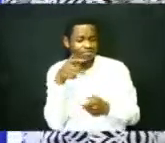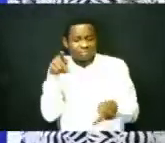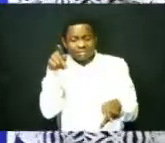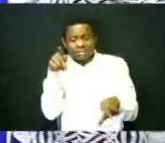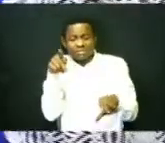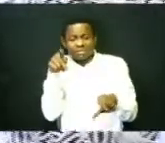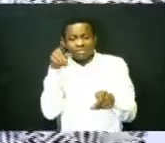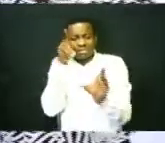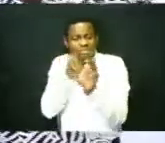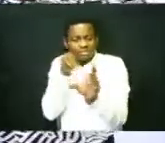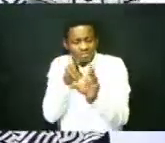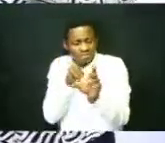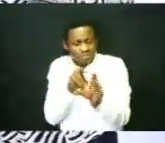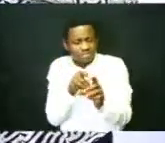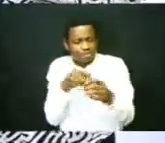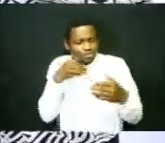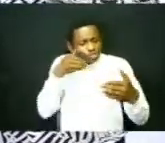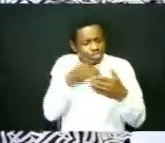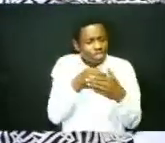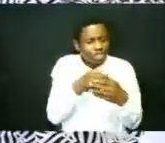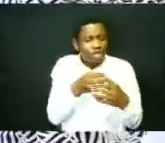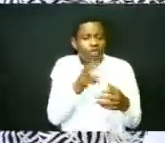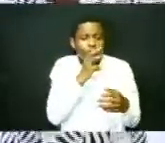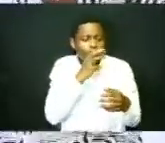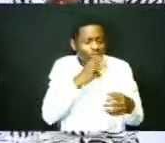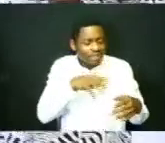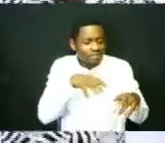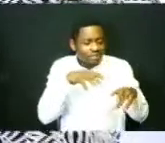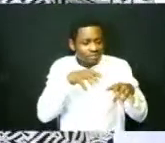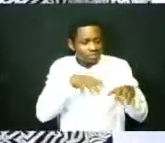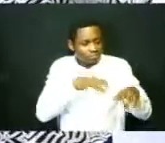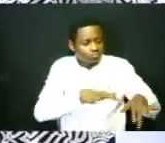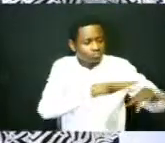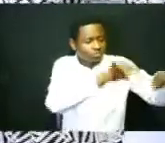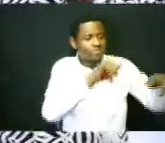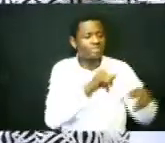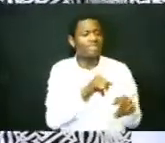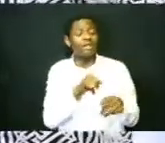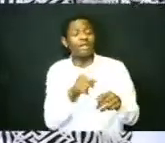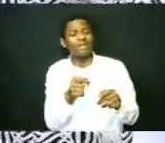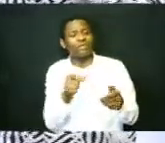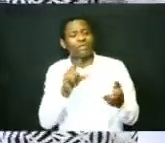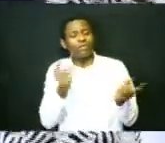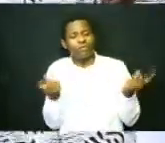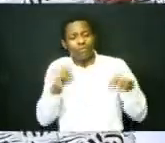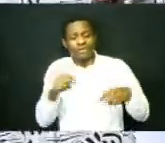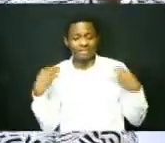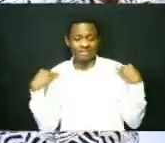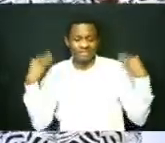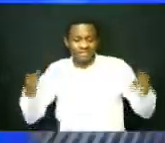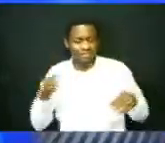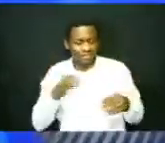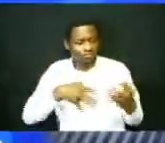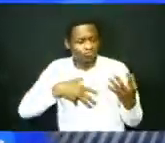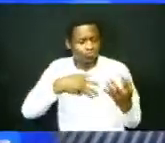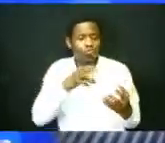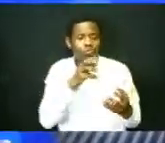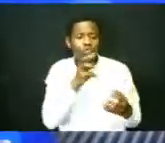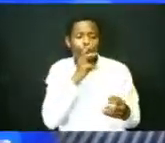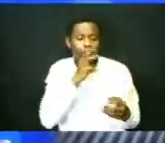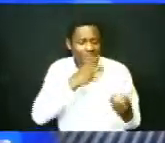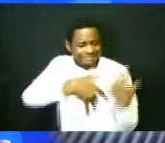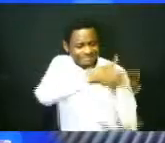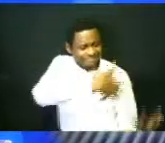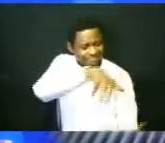appointed time, an angel ought to come and disturb the water. And